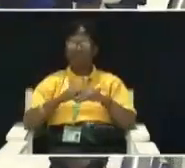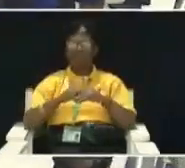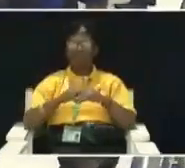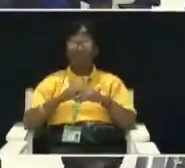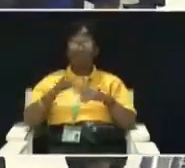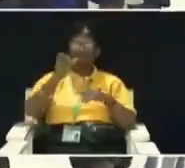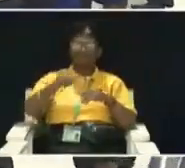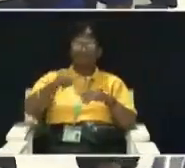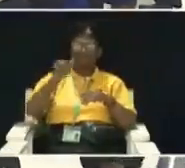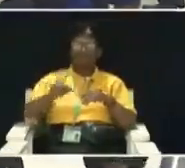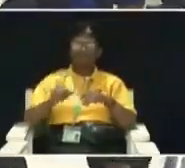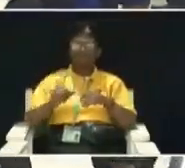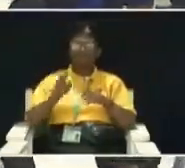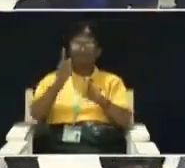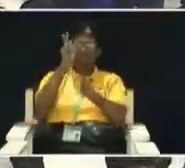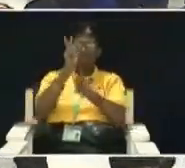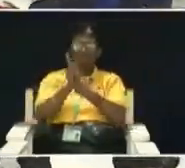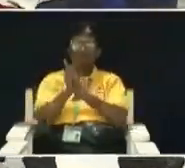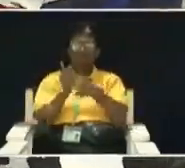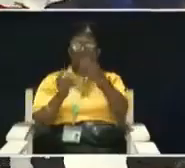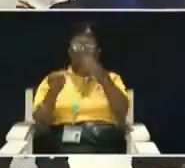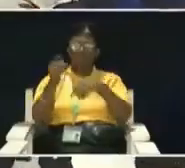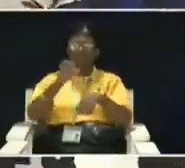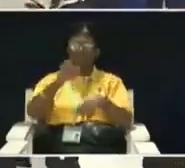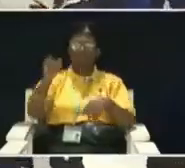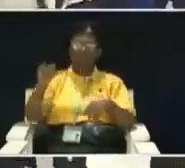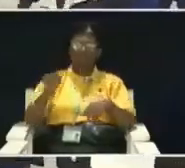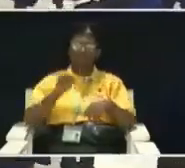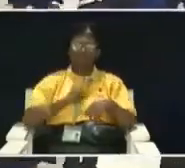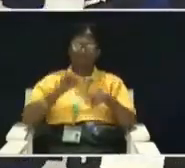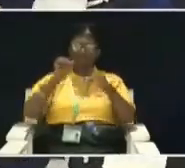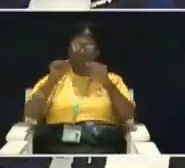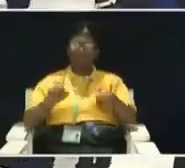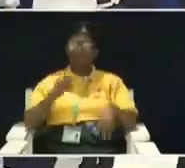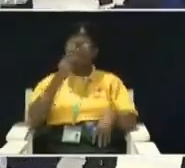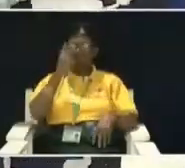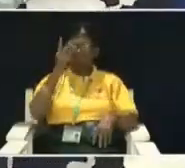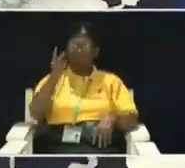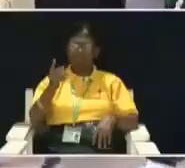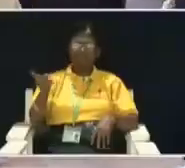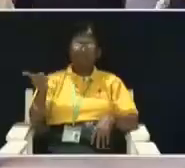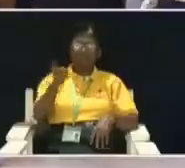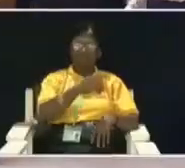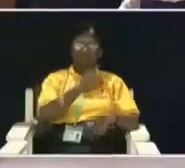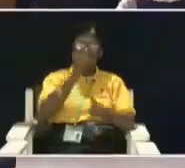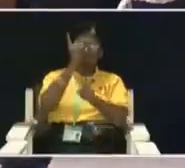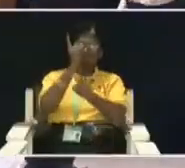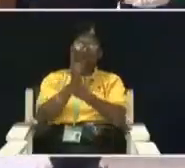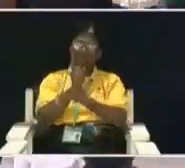Yes, keep coming. I can see you. So you keep, just keep coming.